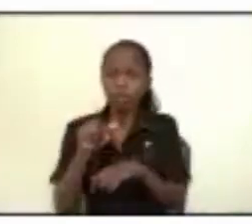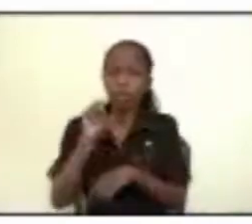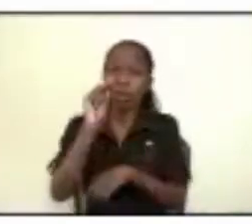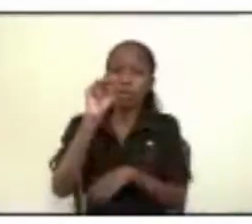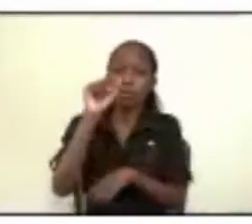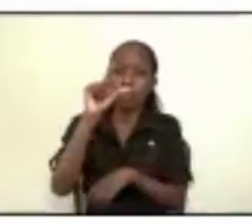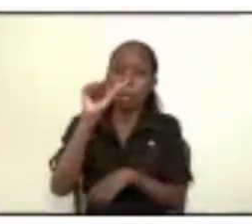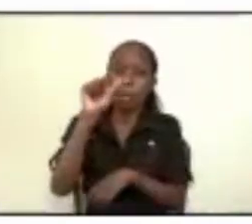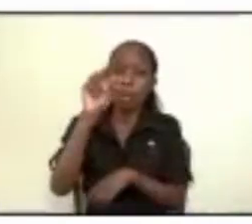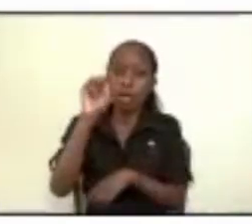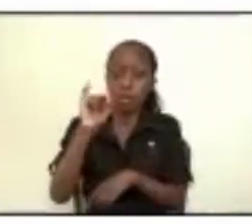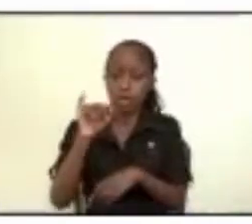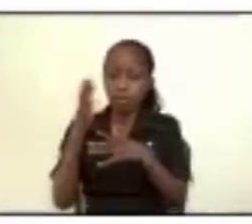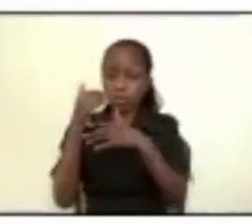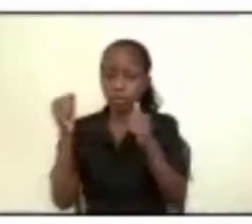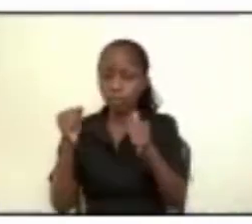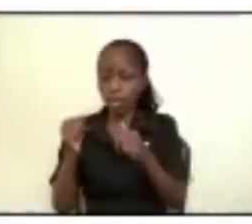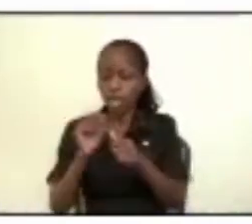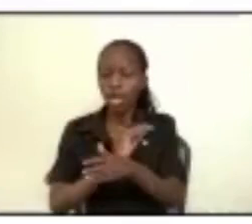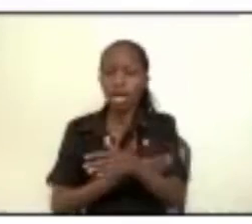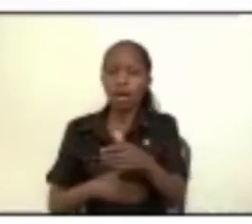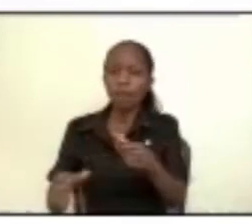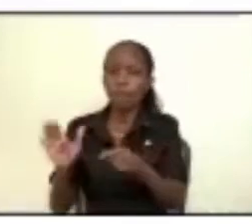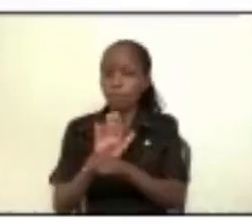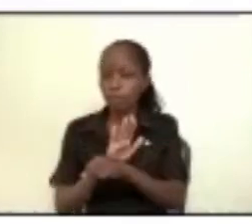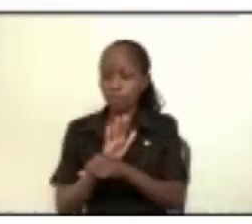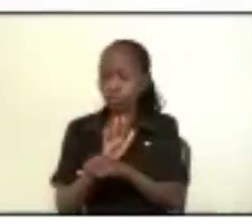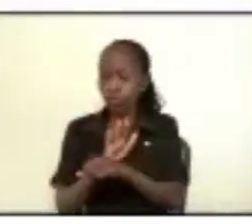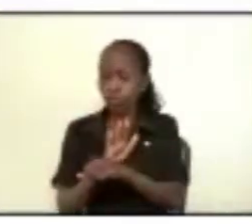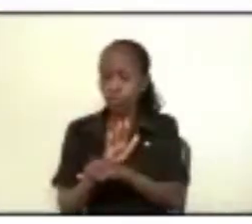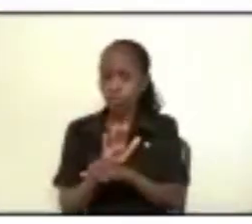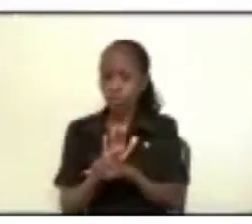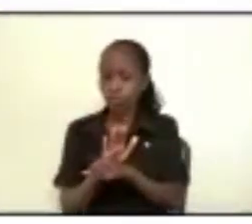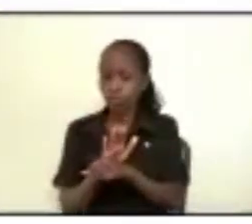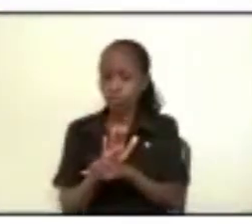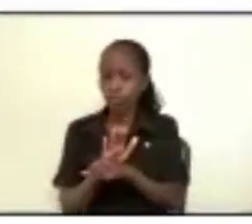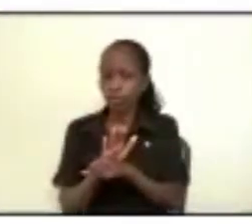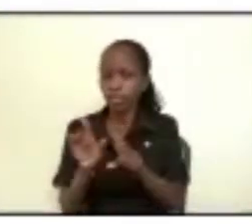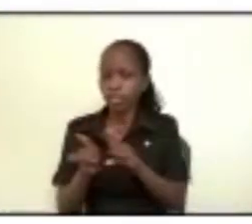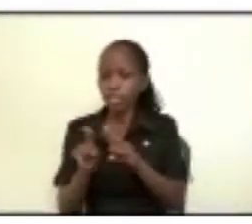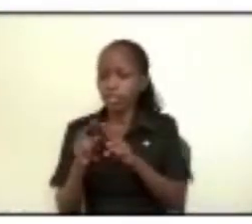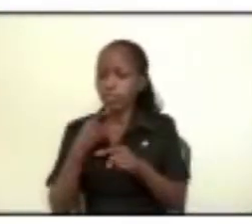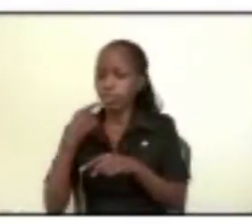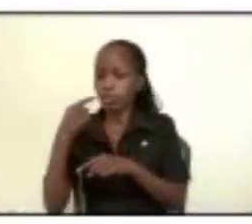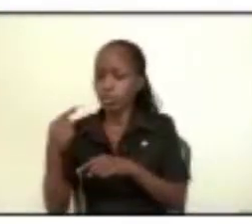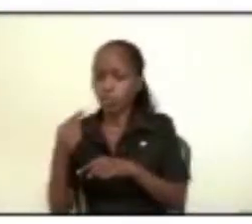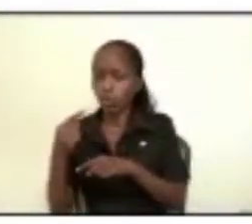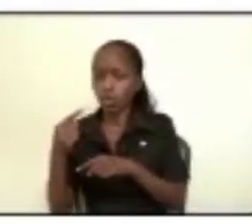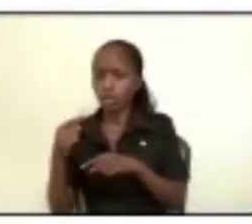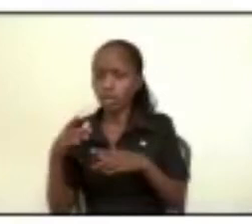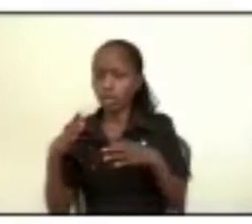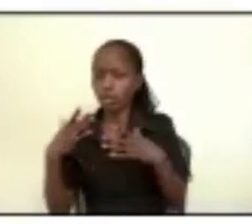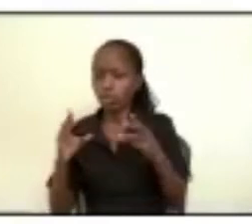president, and a really powerful soundbite that he had. He told the leaders basically at COP26, pay up